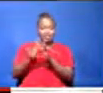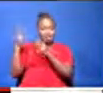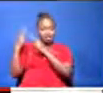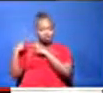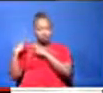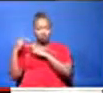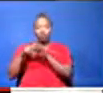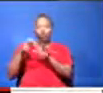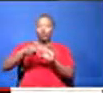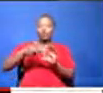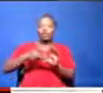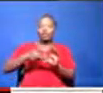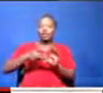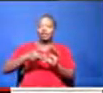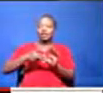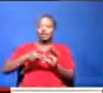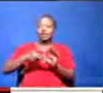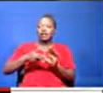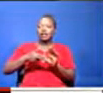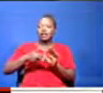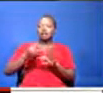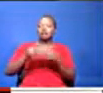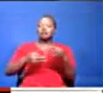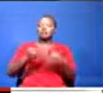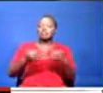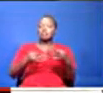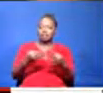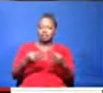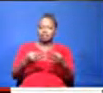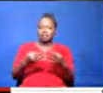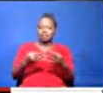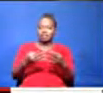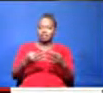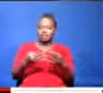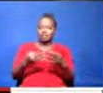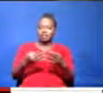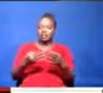oil in terms of manufacturing. So